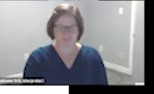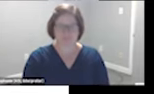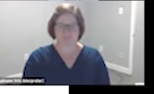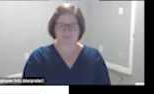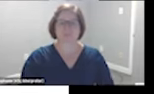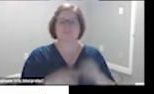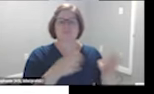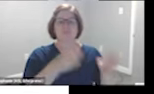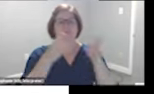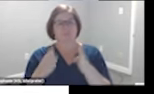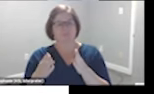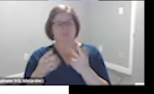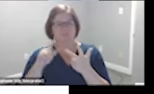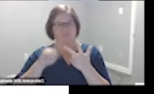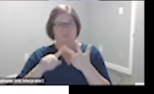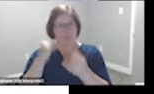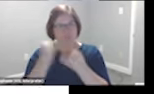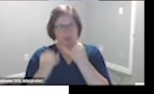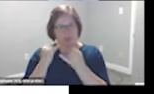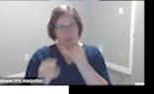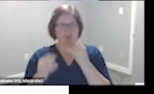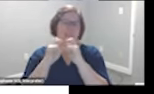And lastly, the realm of department culture.